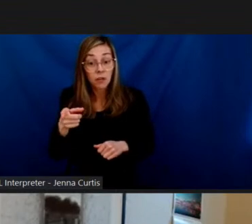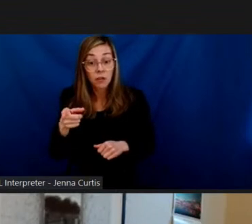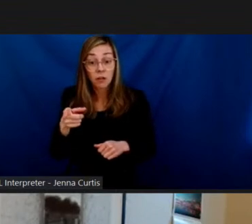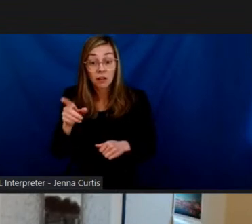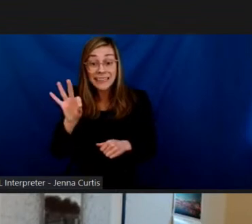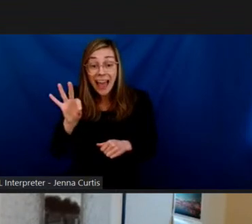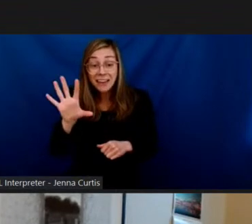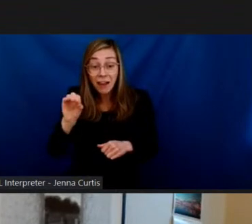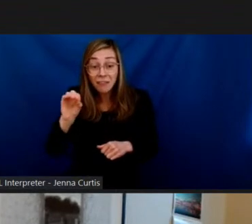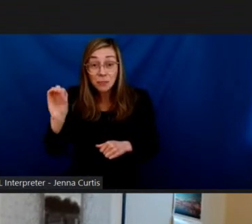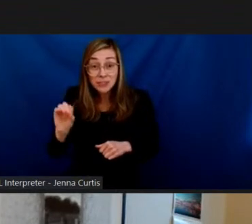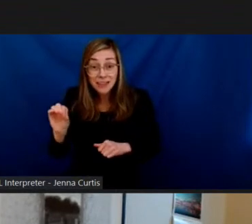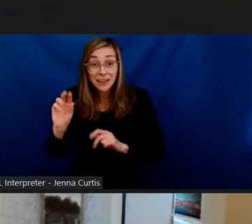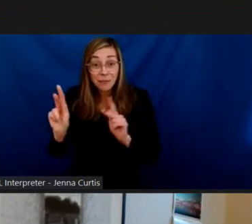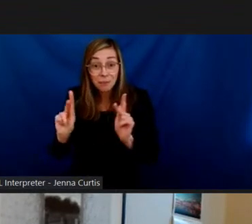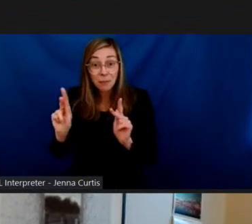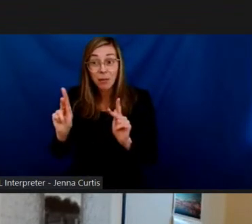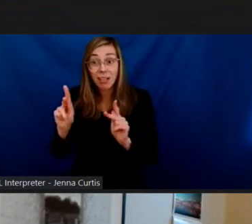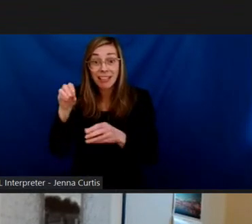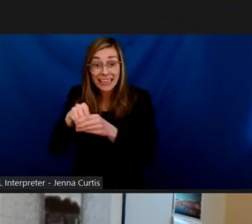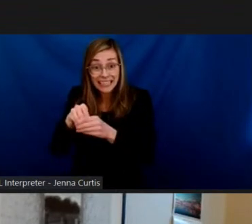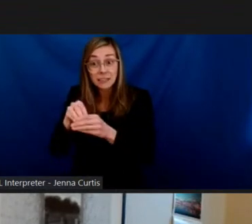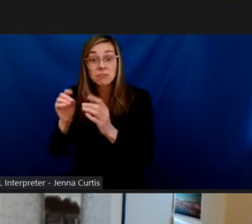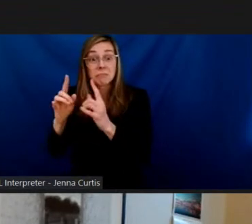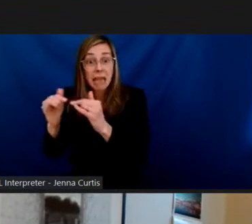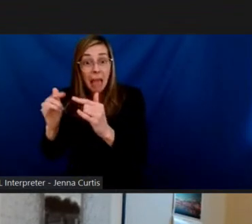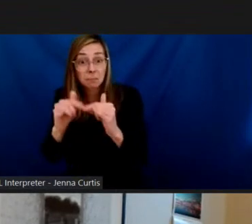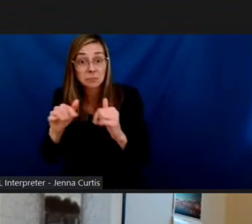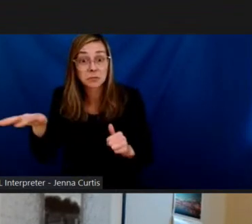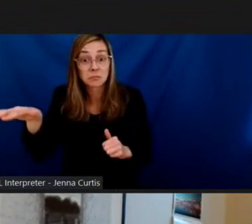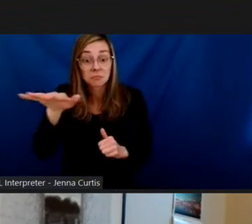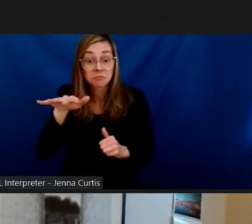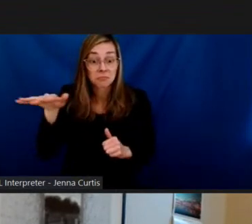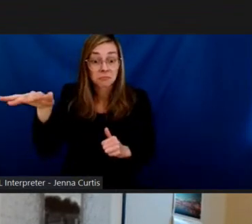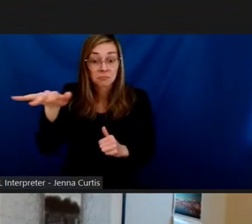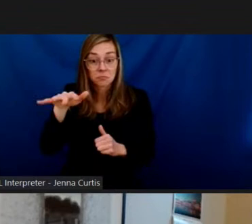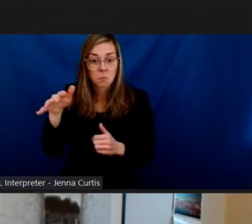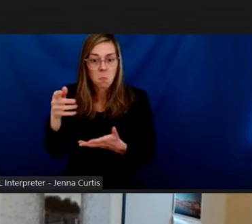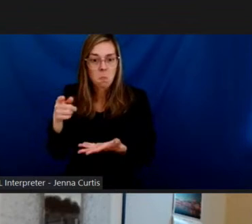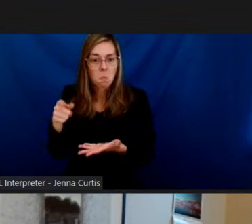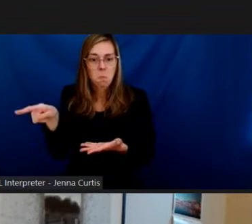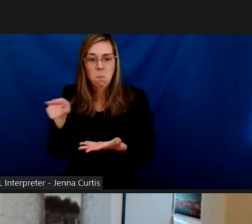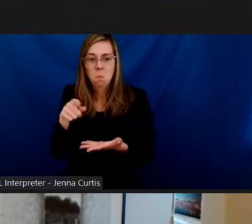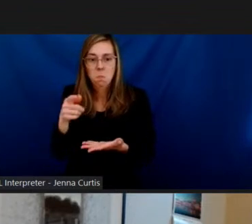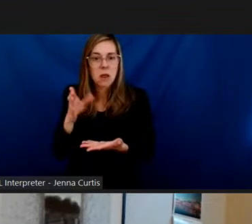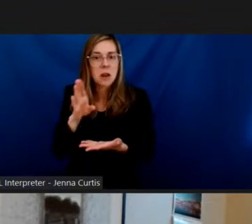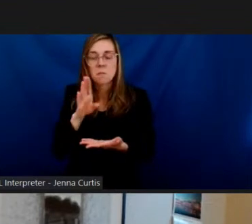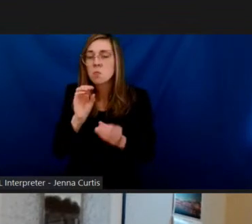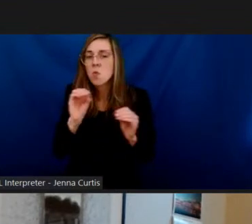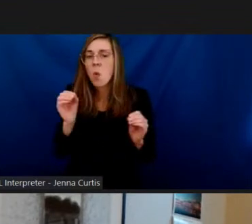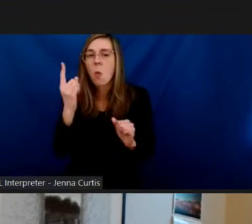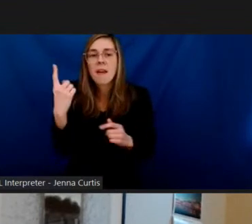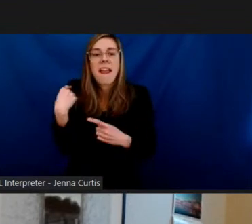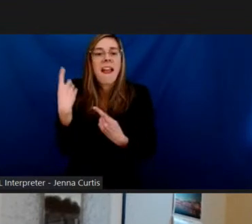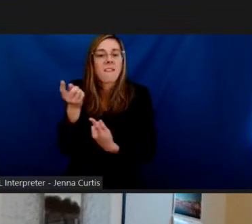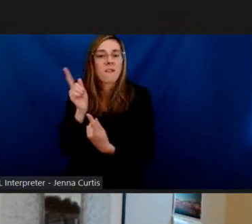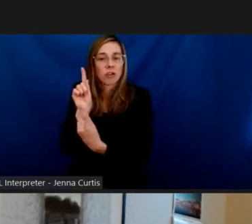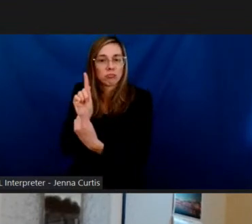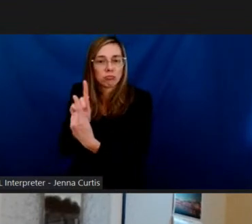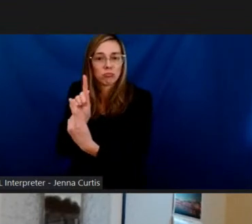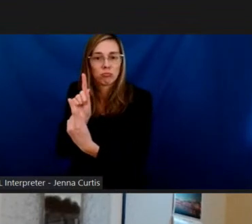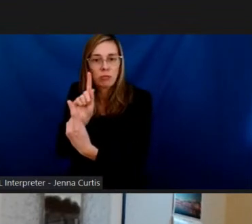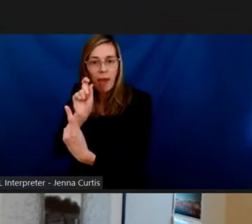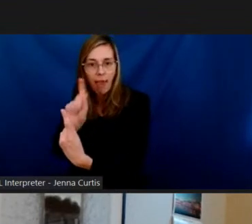approached for an offer of housing, an offer of shelter, an offer of any kind of service or connection to much of